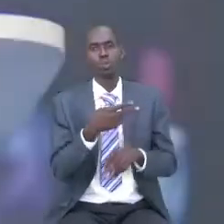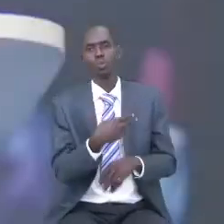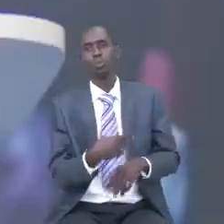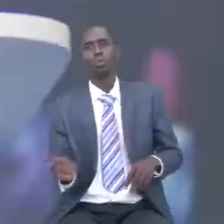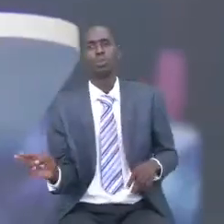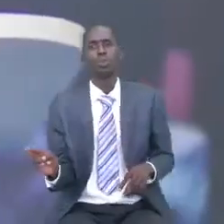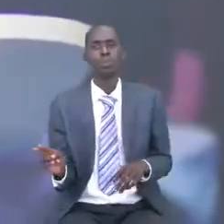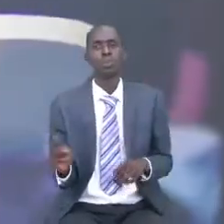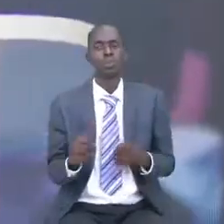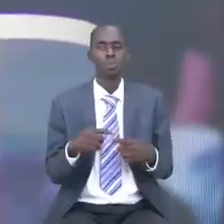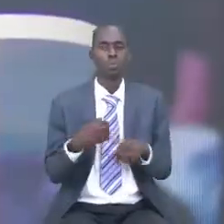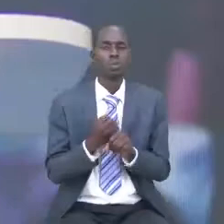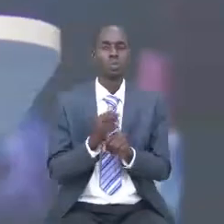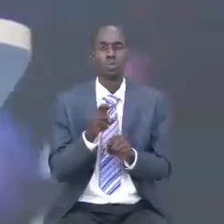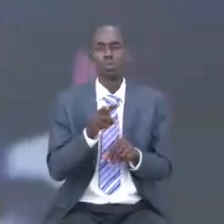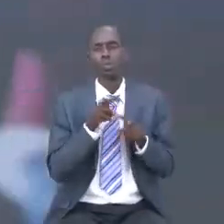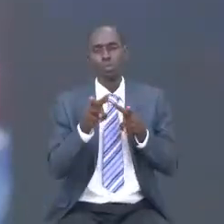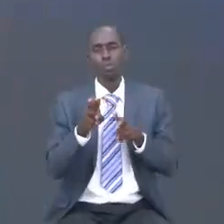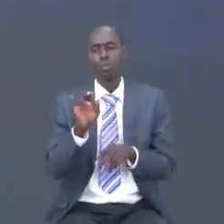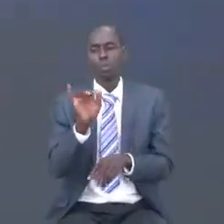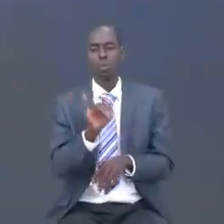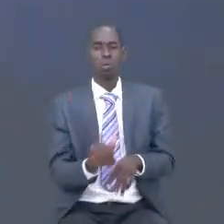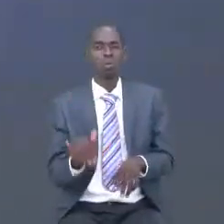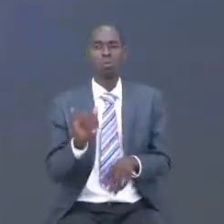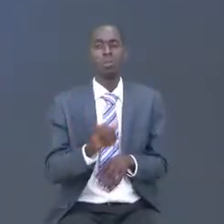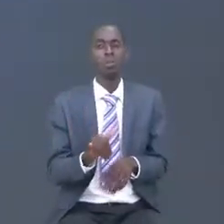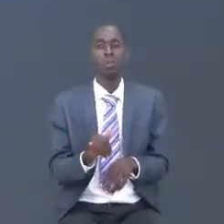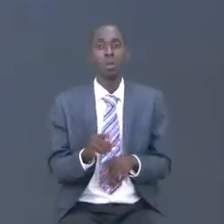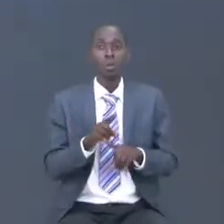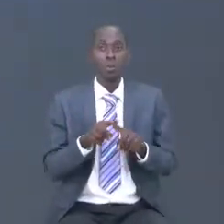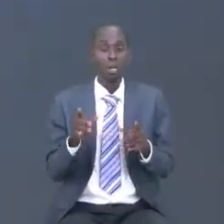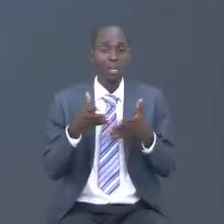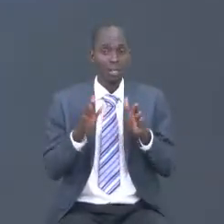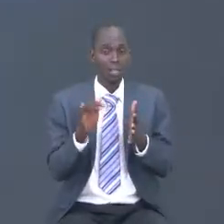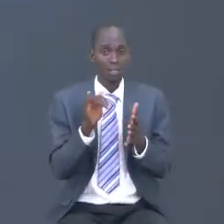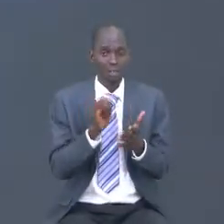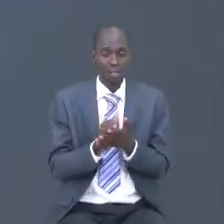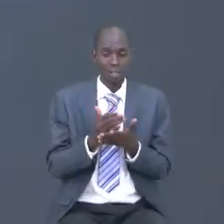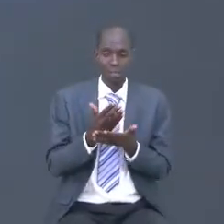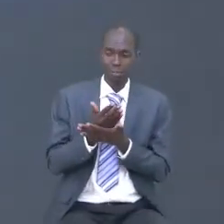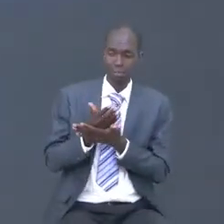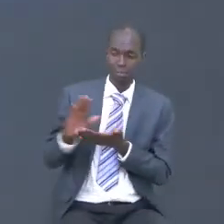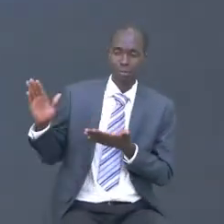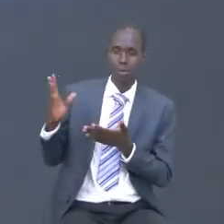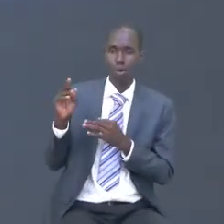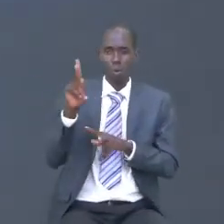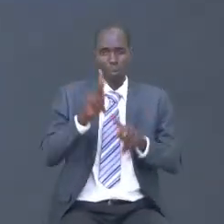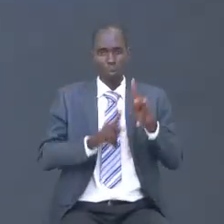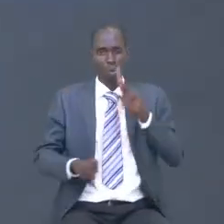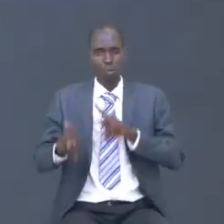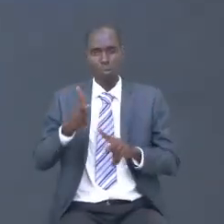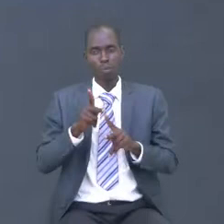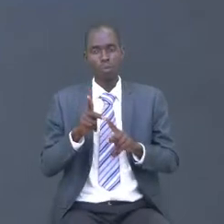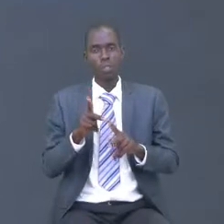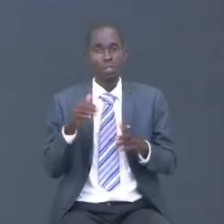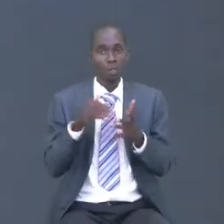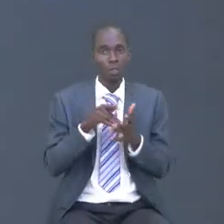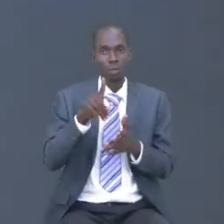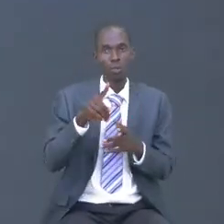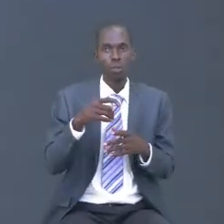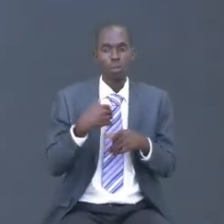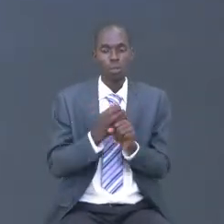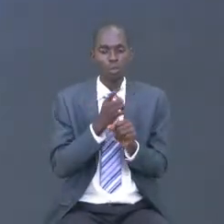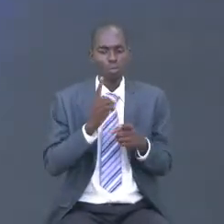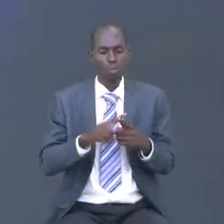But that rejection will bring out something out of you after God has forgiven